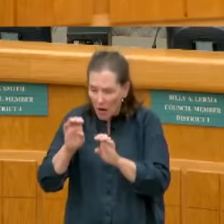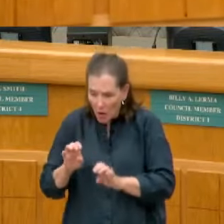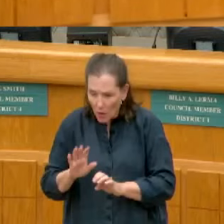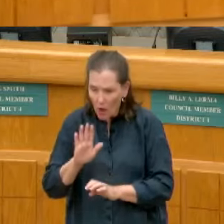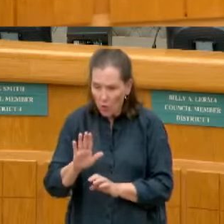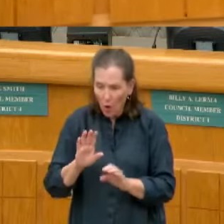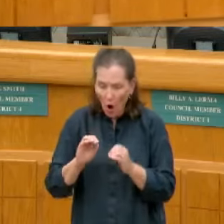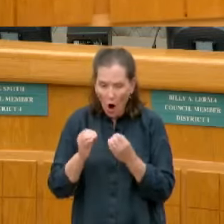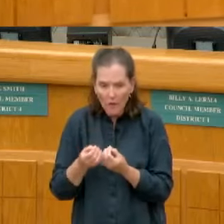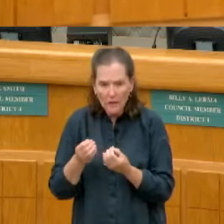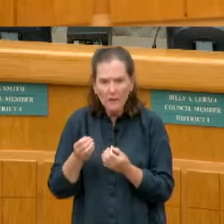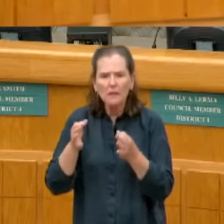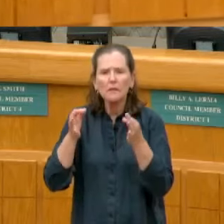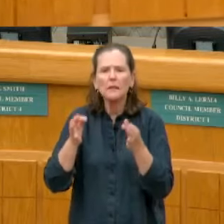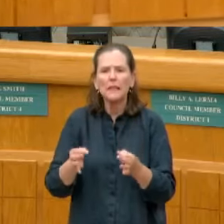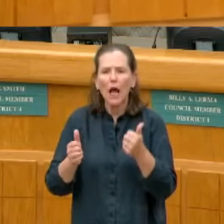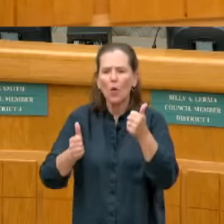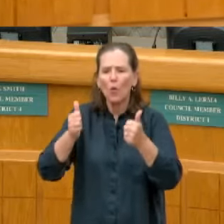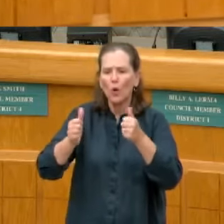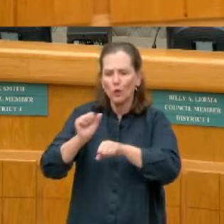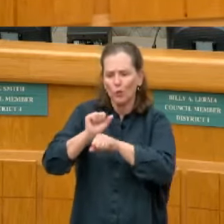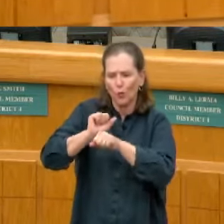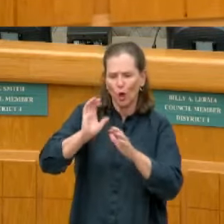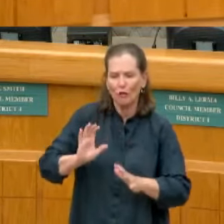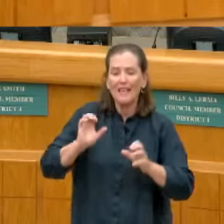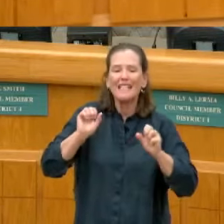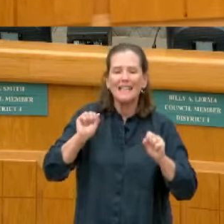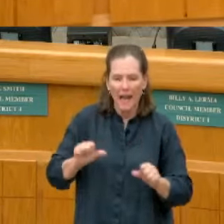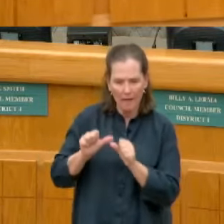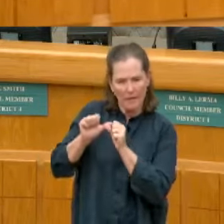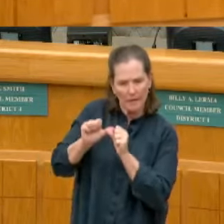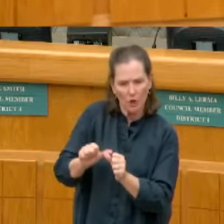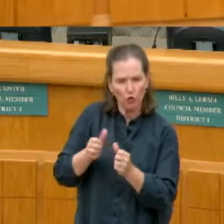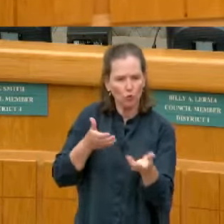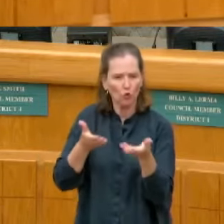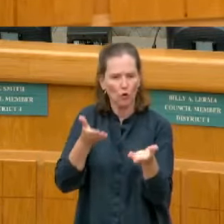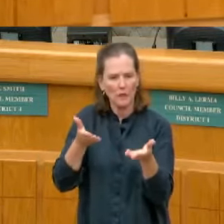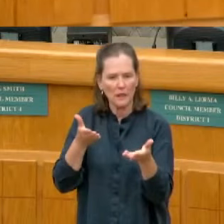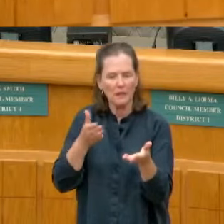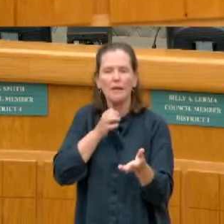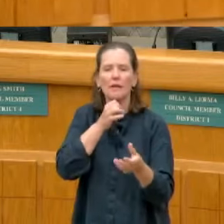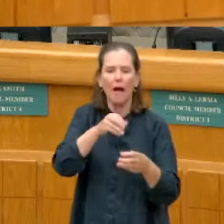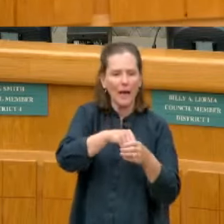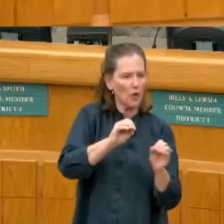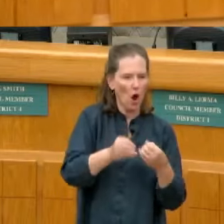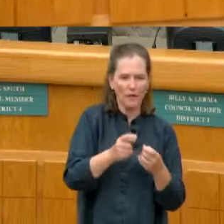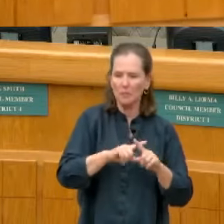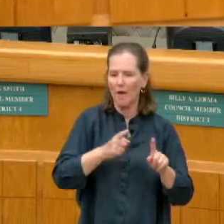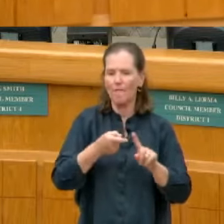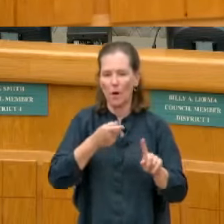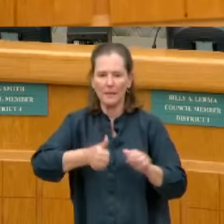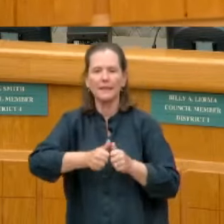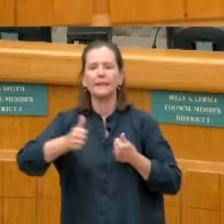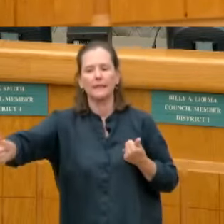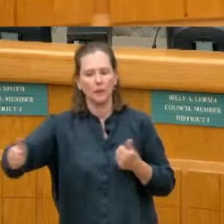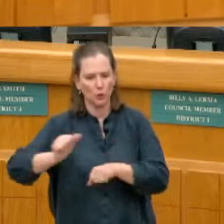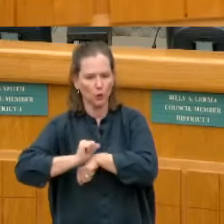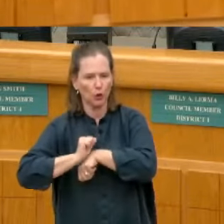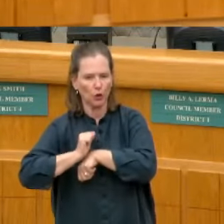remotely, away from the office setting. I want to make sure that there is clarity here. That does not mean that I